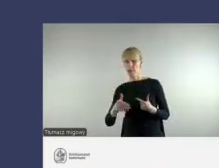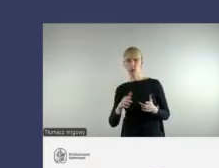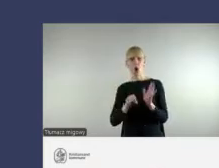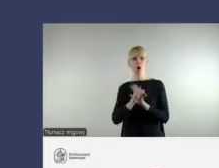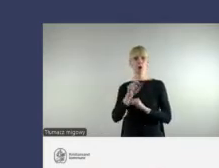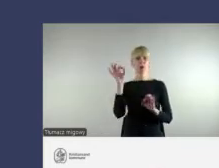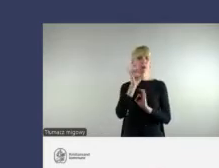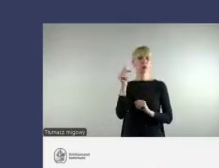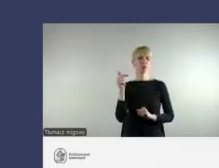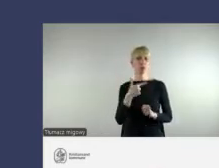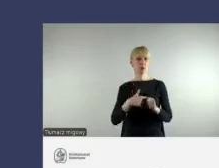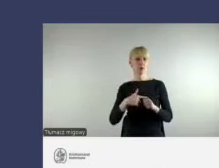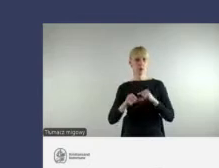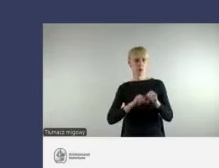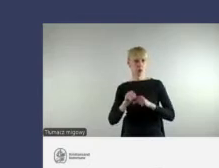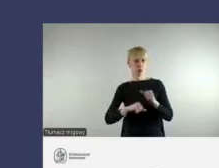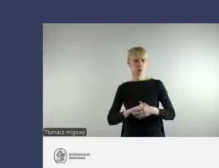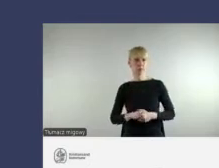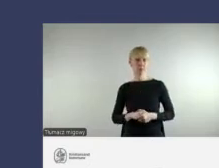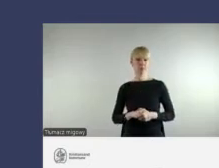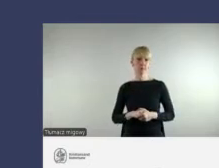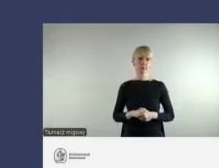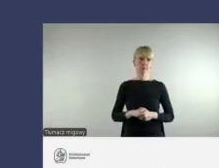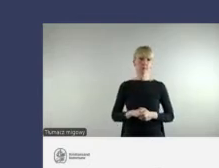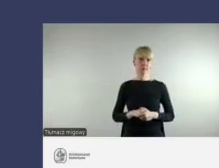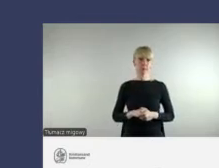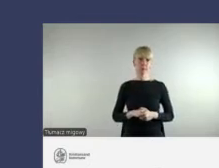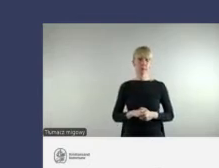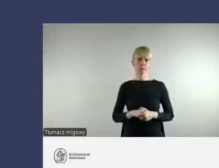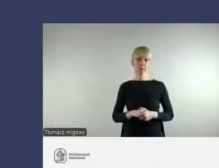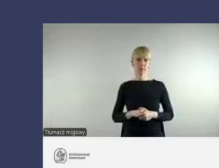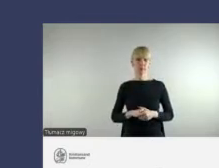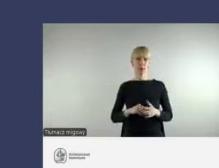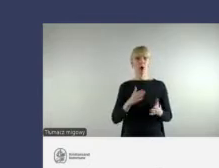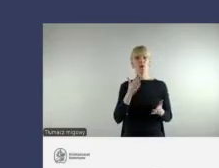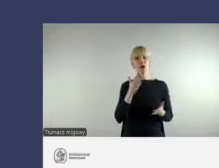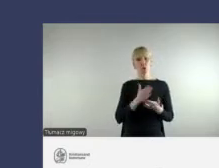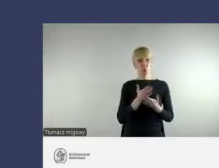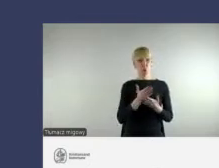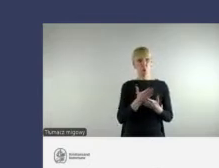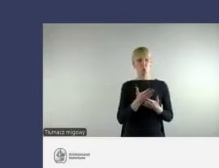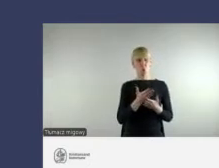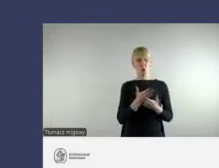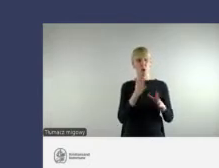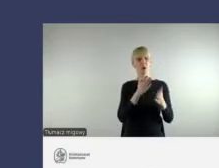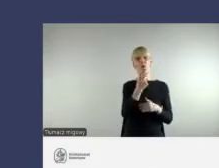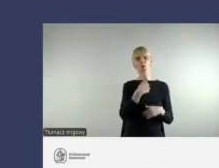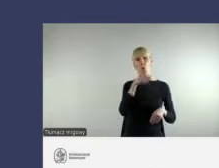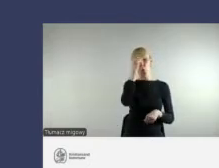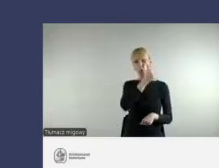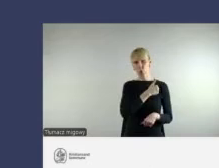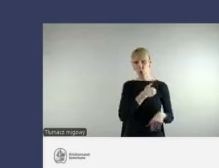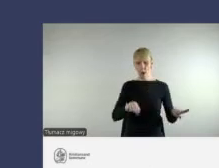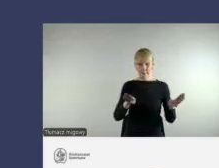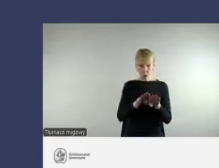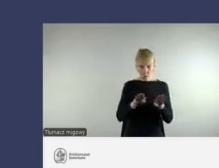are responsible for primary education, outpatient health services, seniors, citizen services, welfare and other